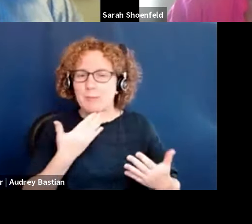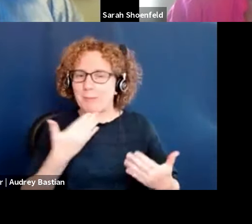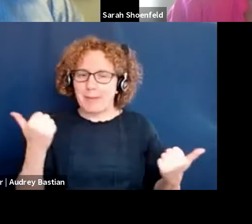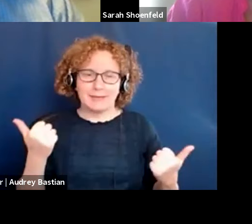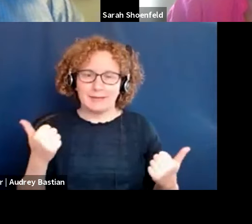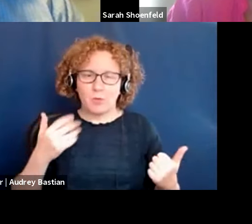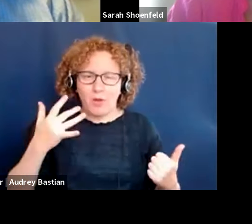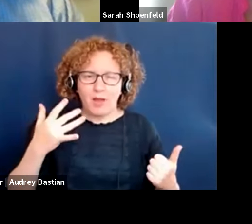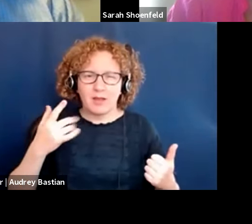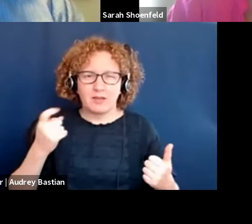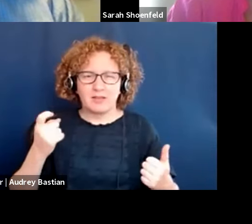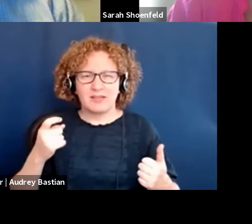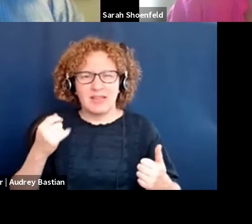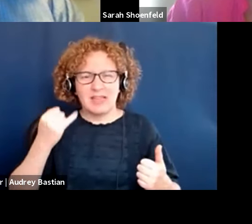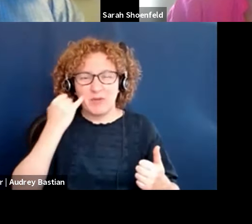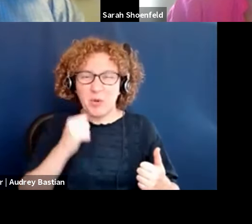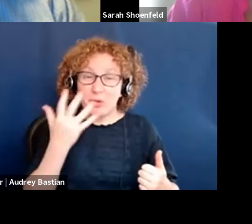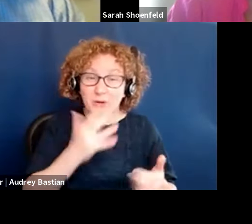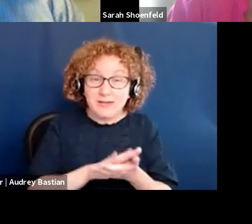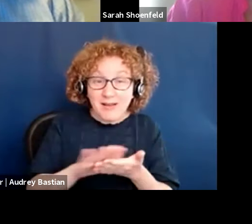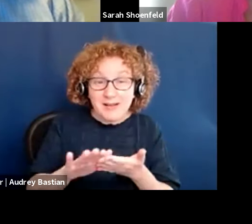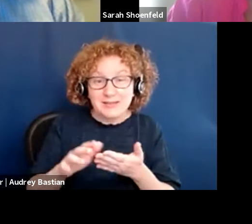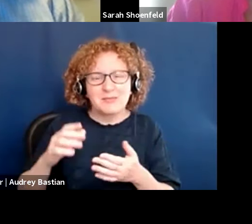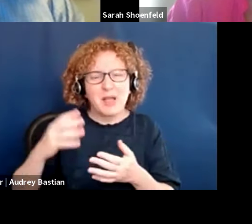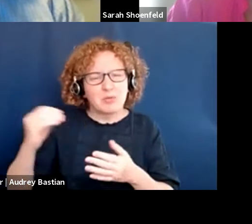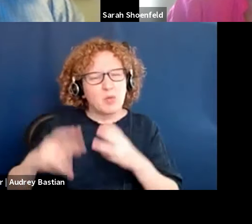excuse to oppress you if you don't look nice. And